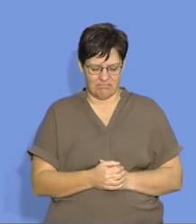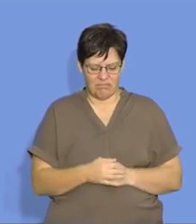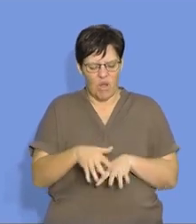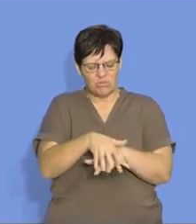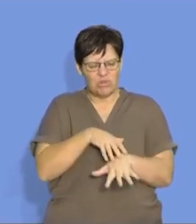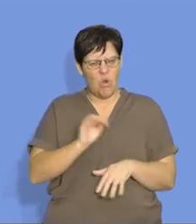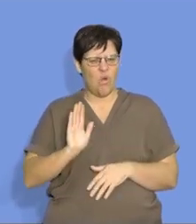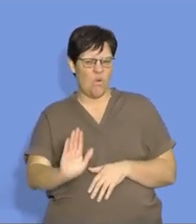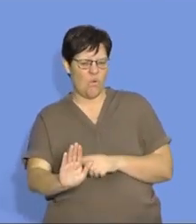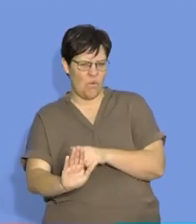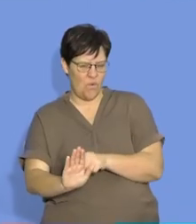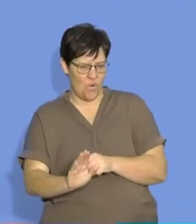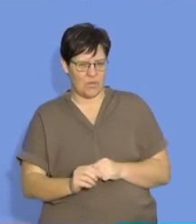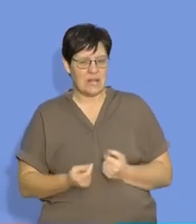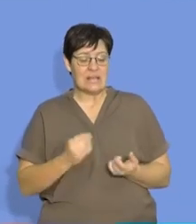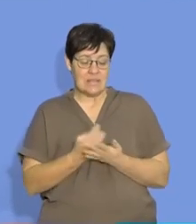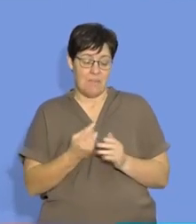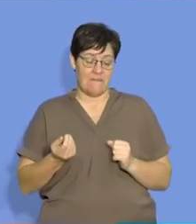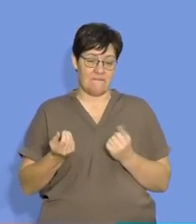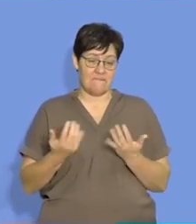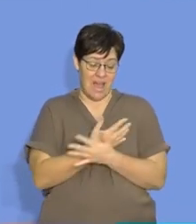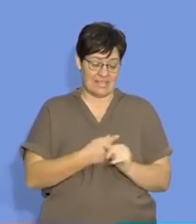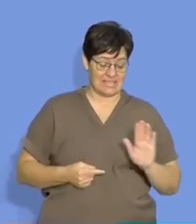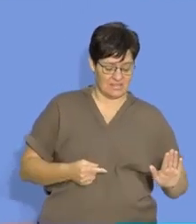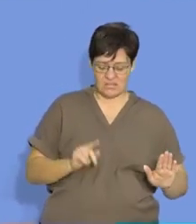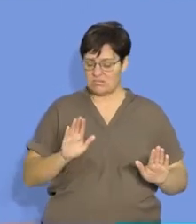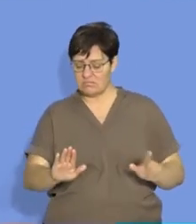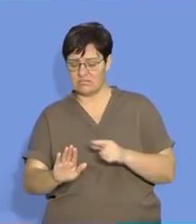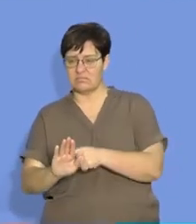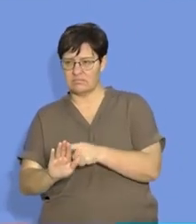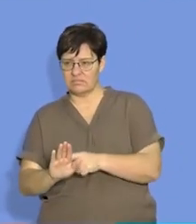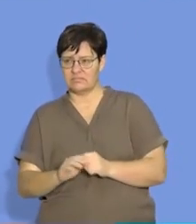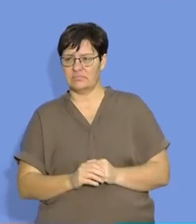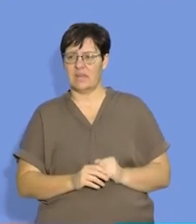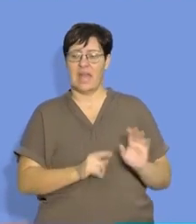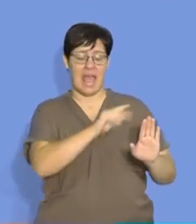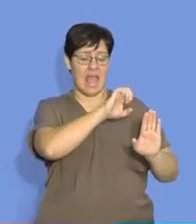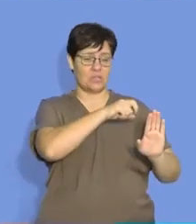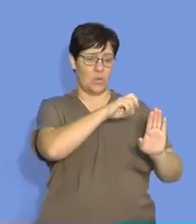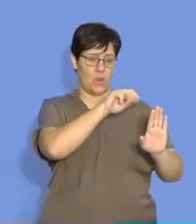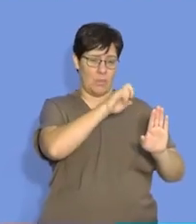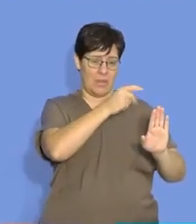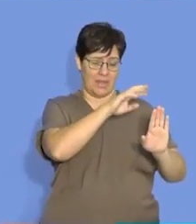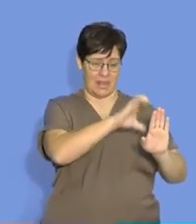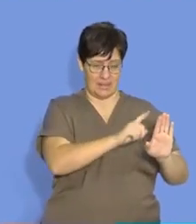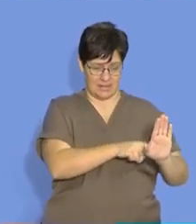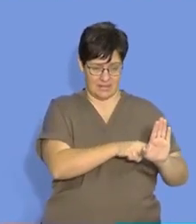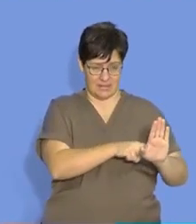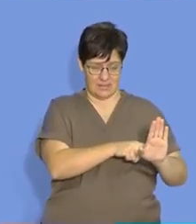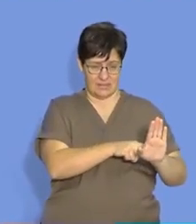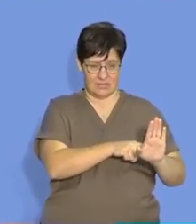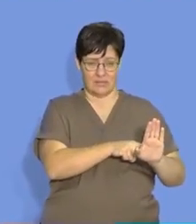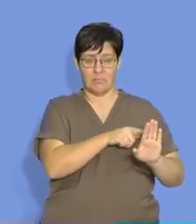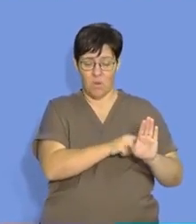slower reactions, as per our faster reactions is normally exothermic reactions, where the energy that